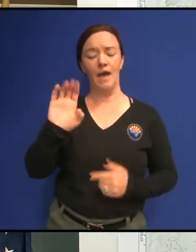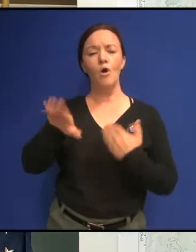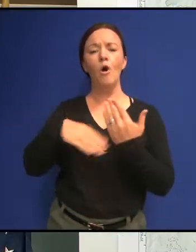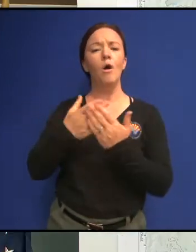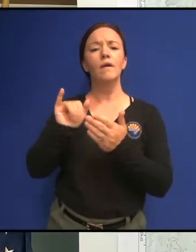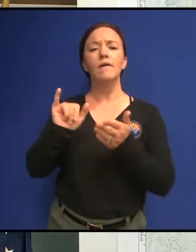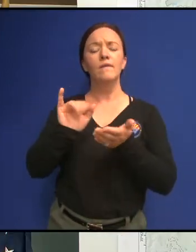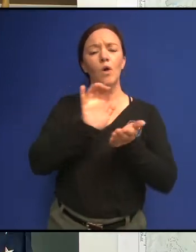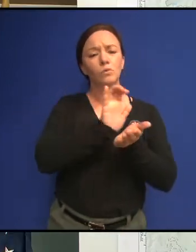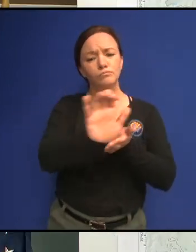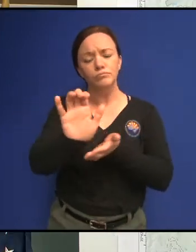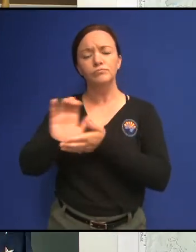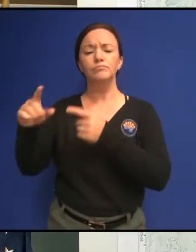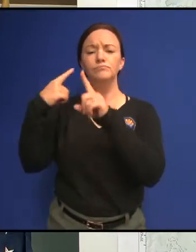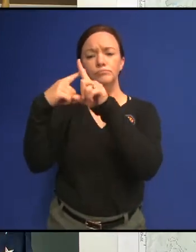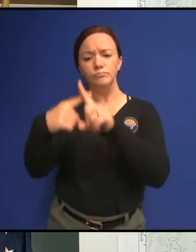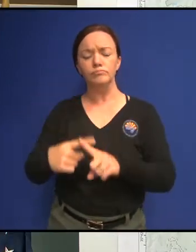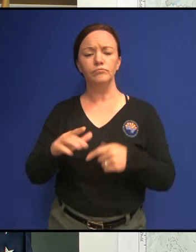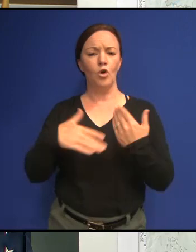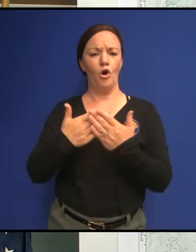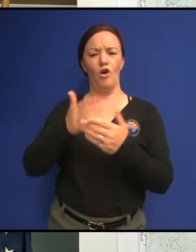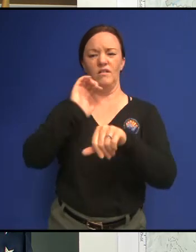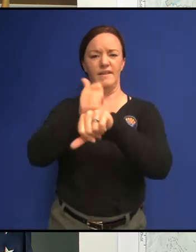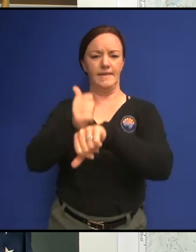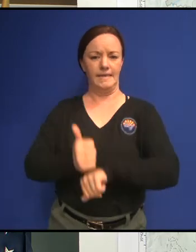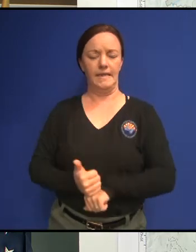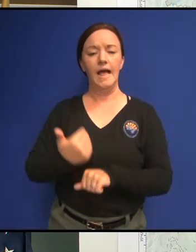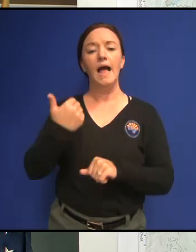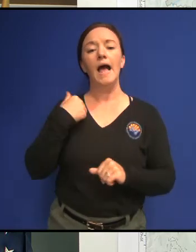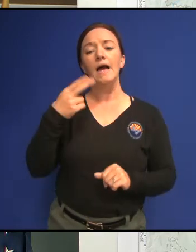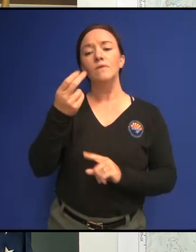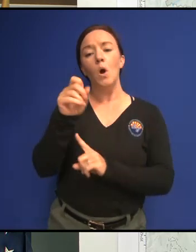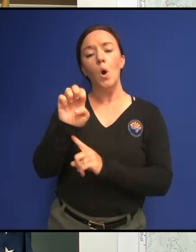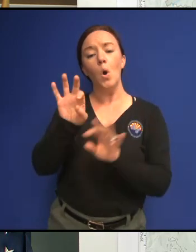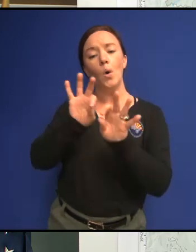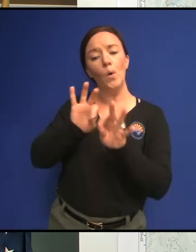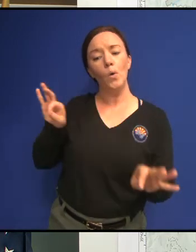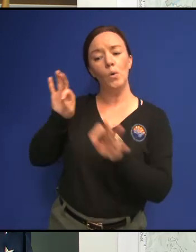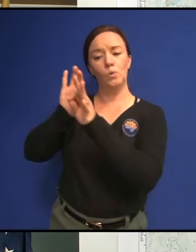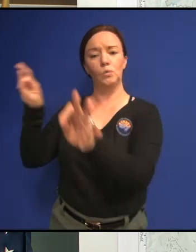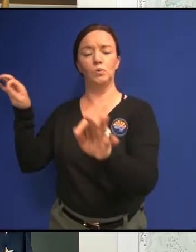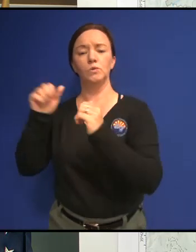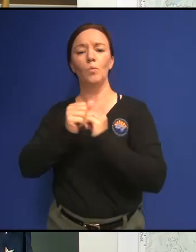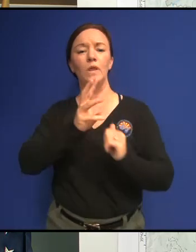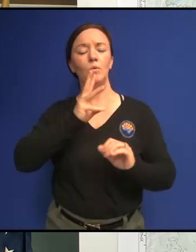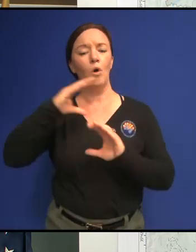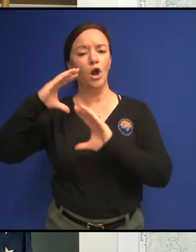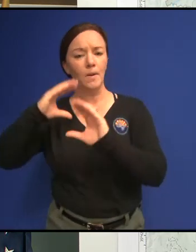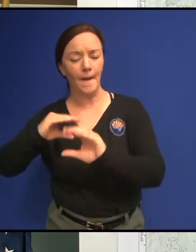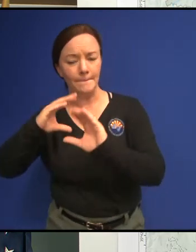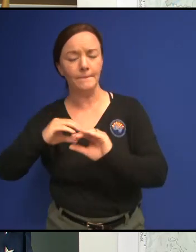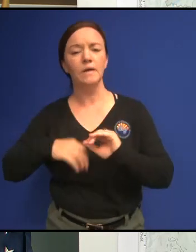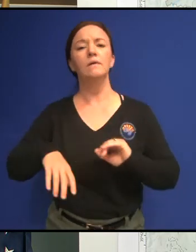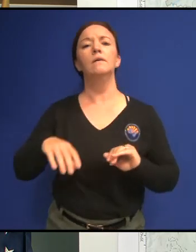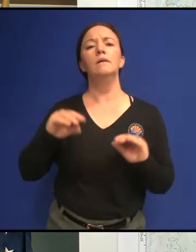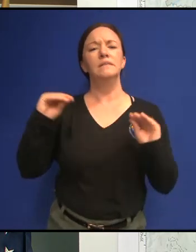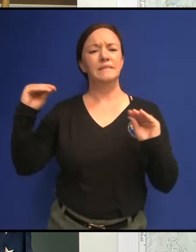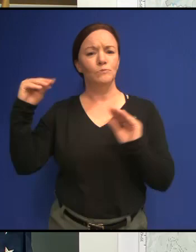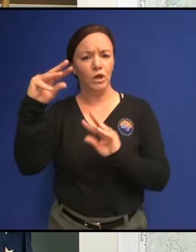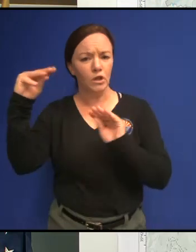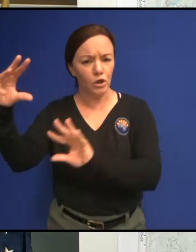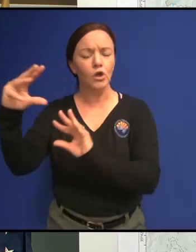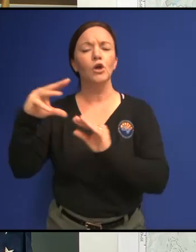in. We've got hoses on all of that stuff. So hose lay system with pumps, laterals, sprinklers where